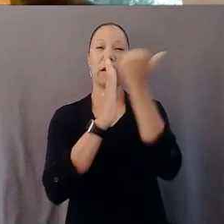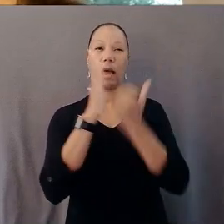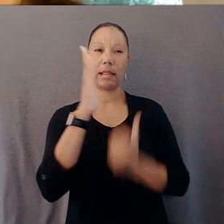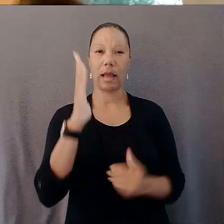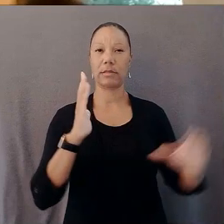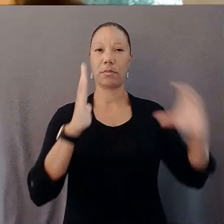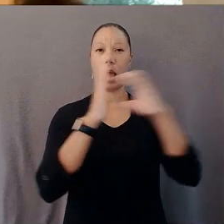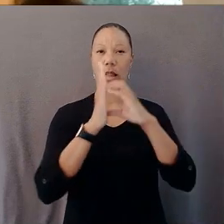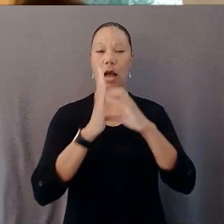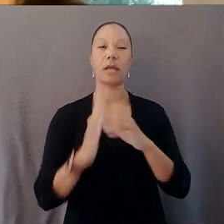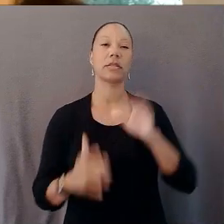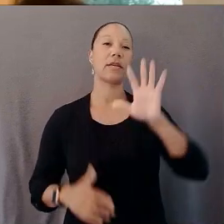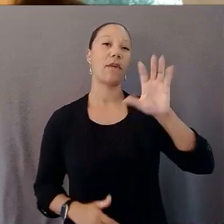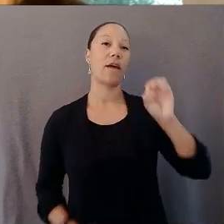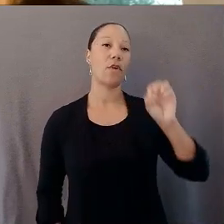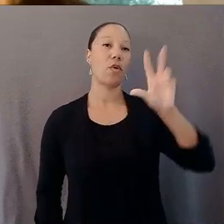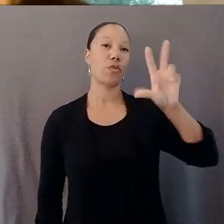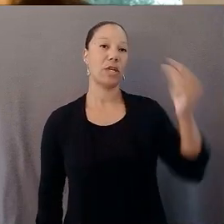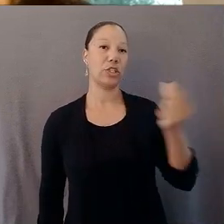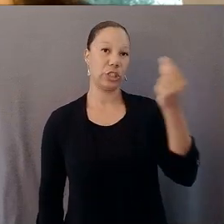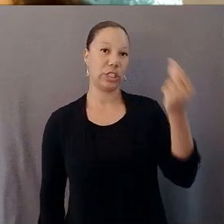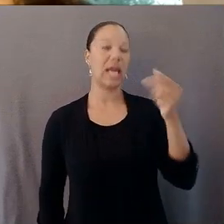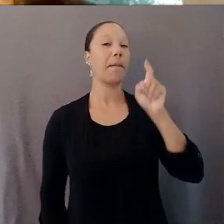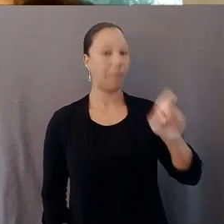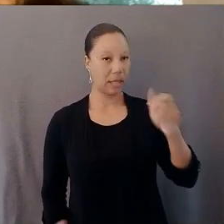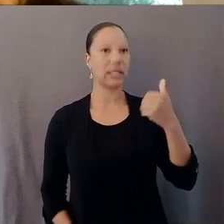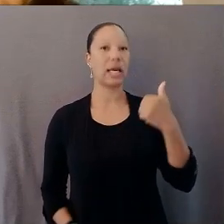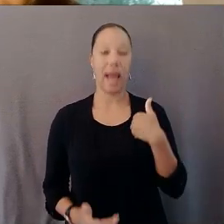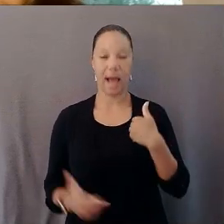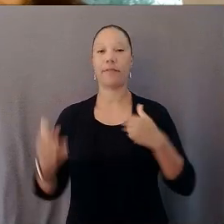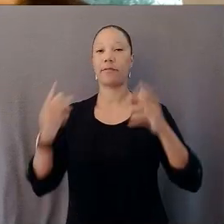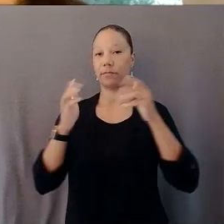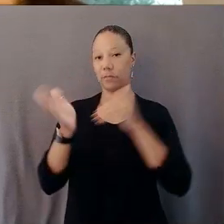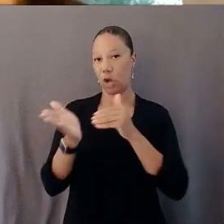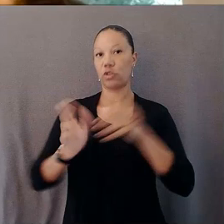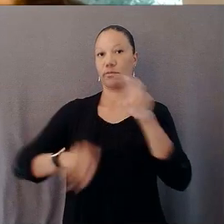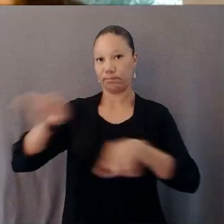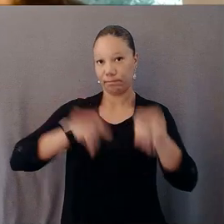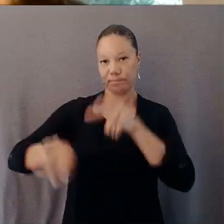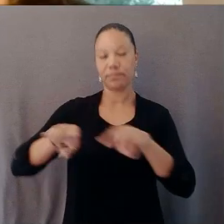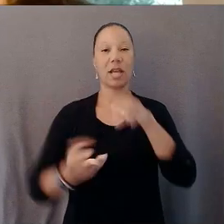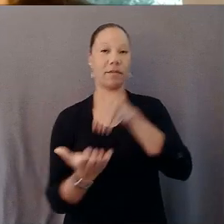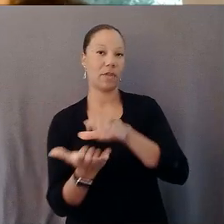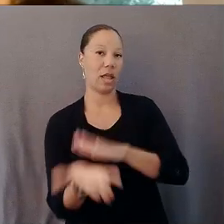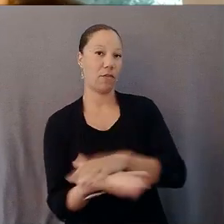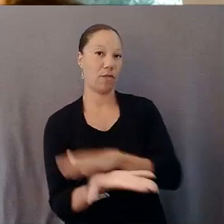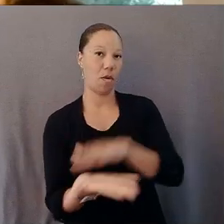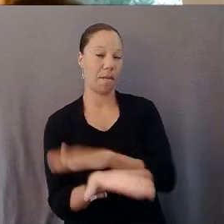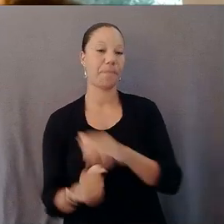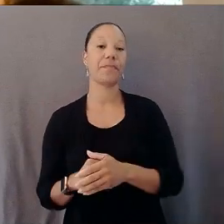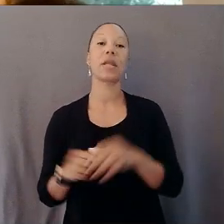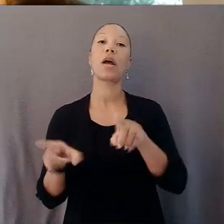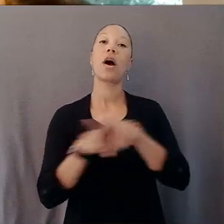503G, and people can look that up once they see the letter. So also today, Sandeep, we have been able to submit